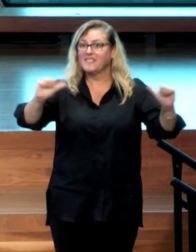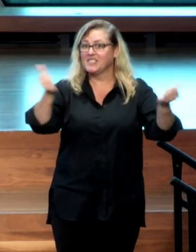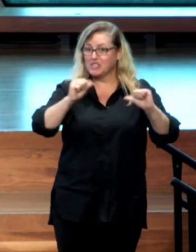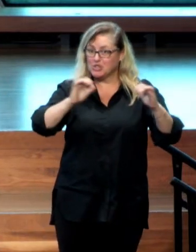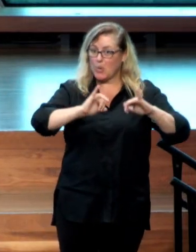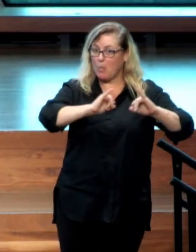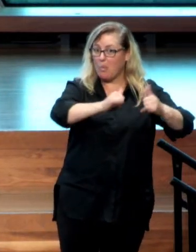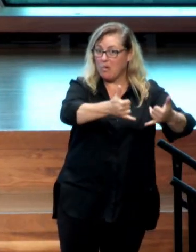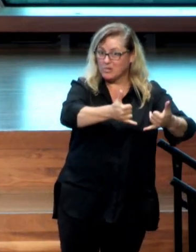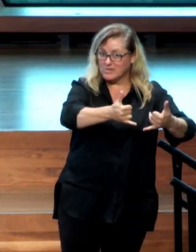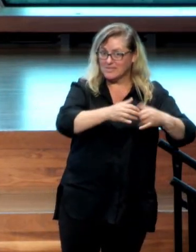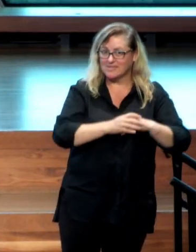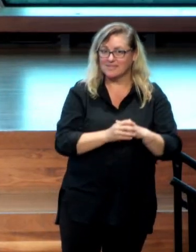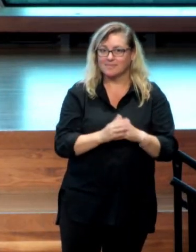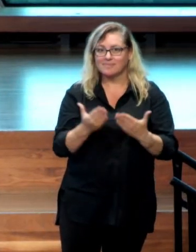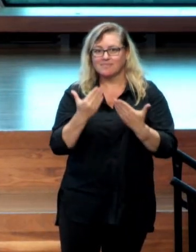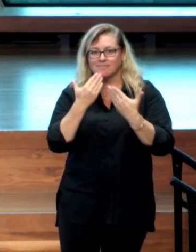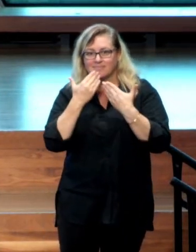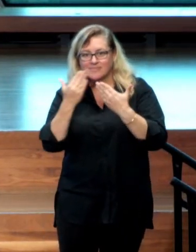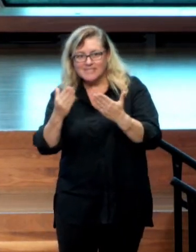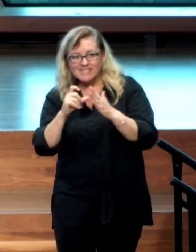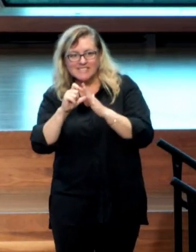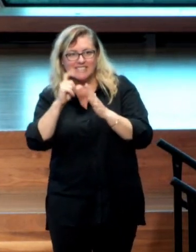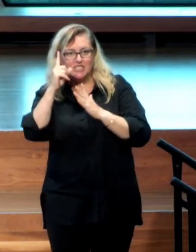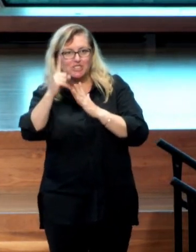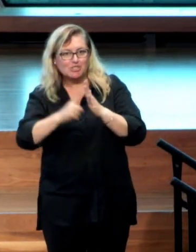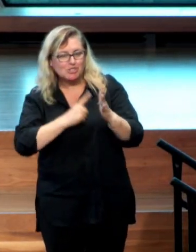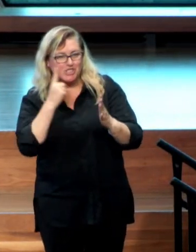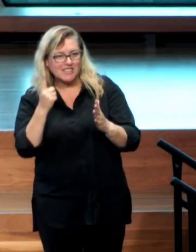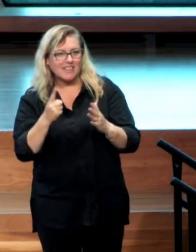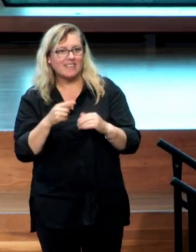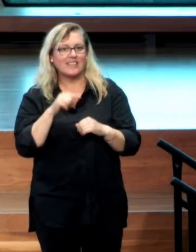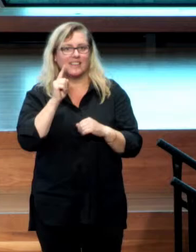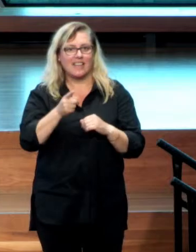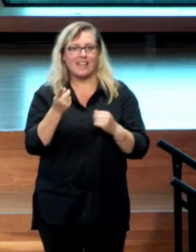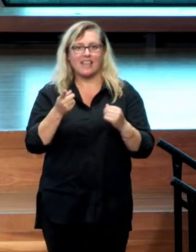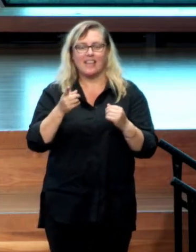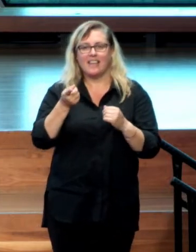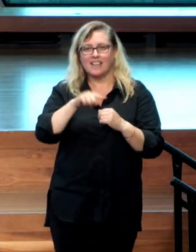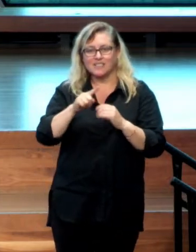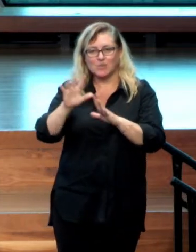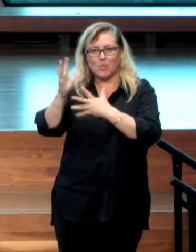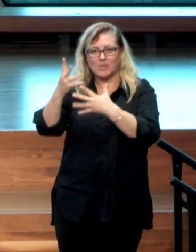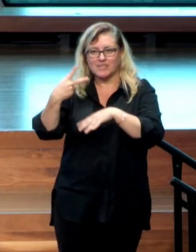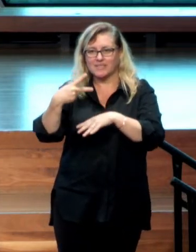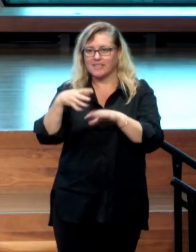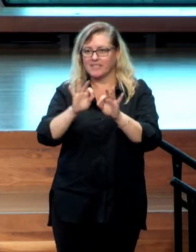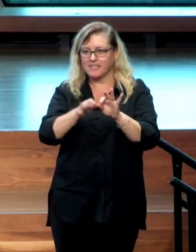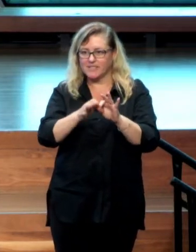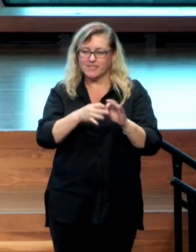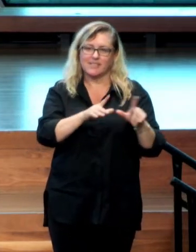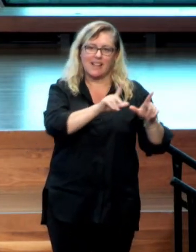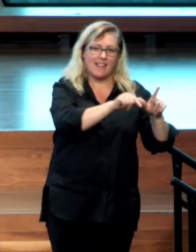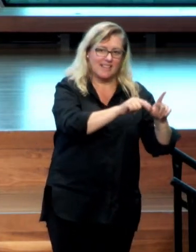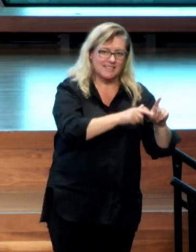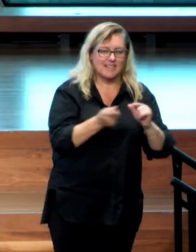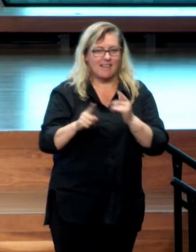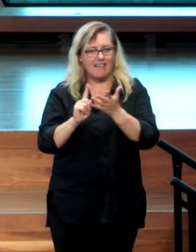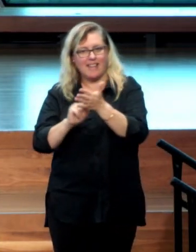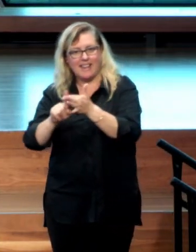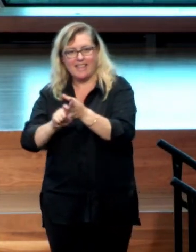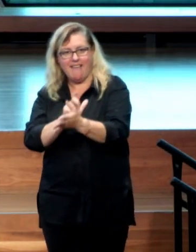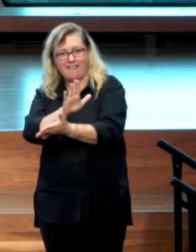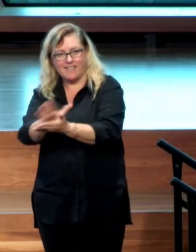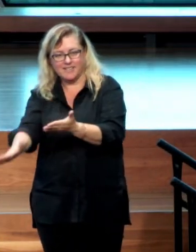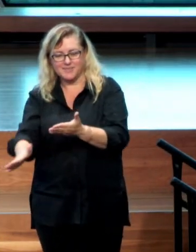awards. Thank you to our DJ, Jennifer Lovelace, and our Auslan interpreters, Linda and Leah.